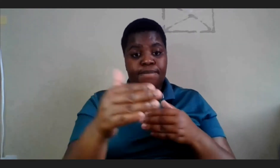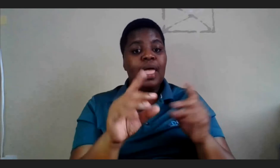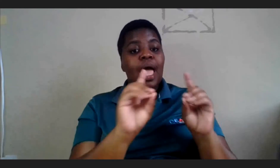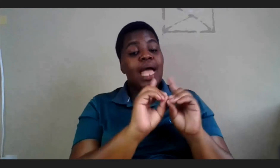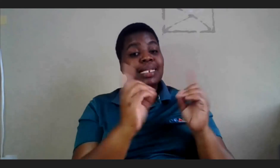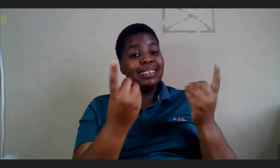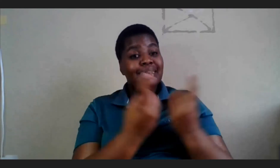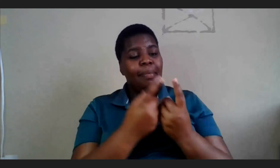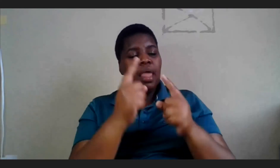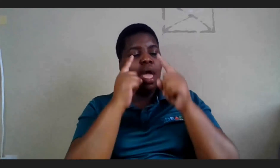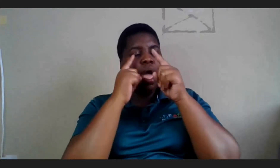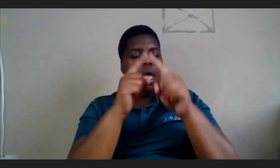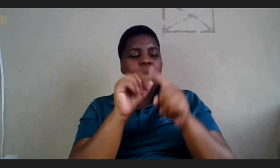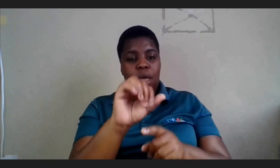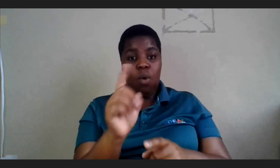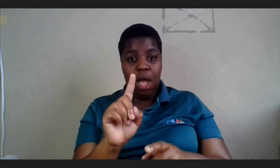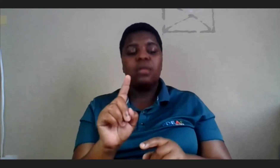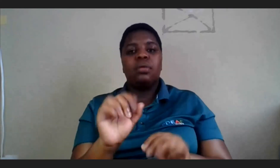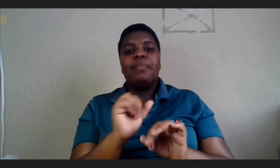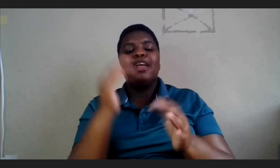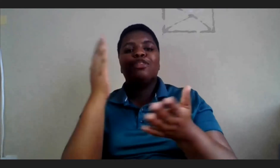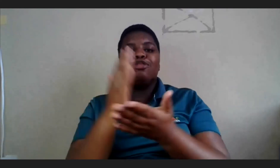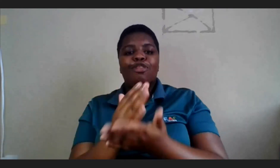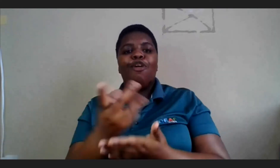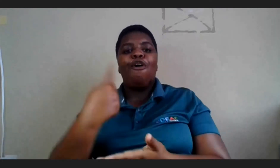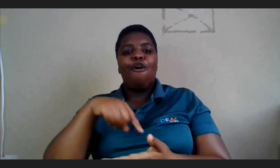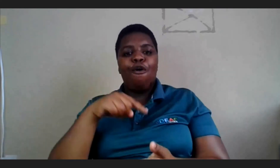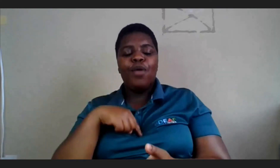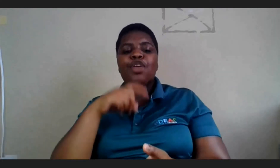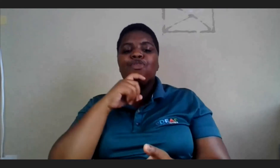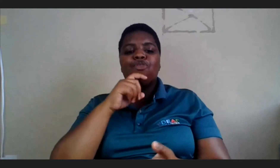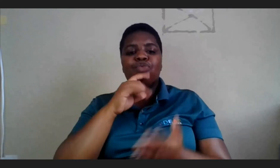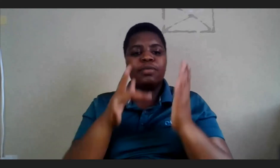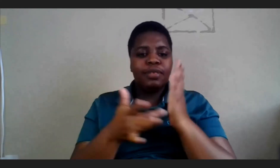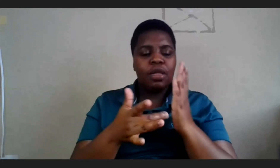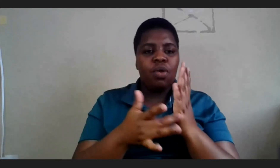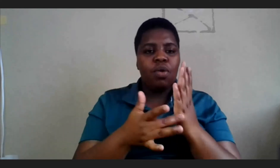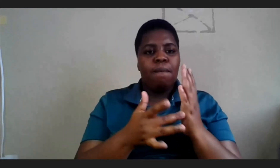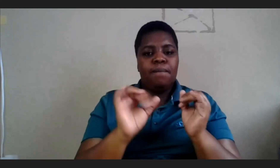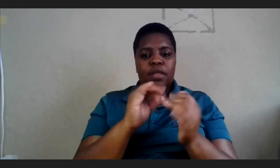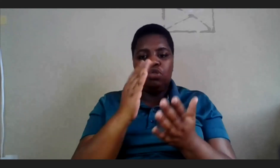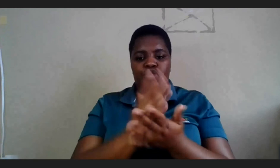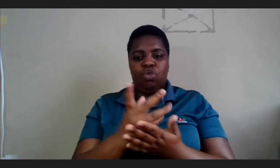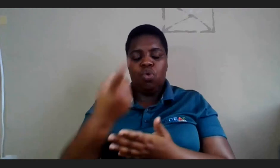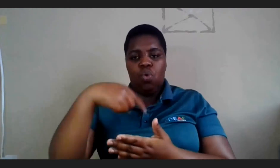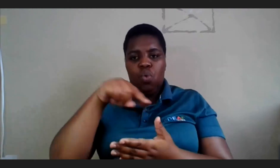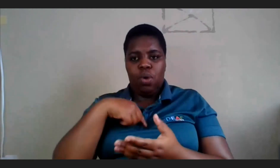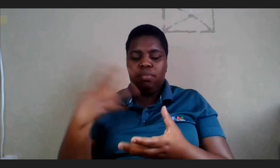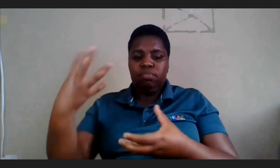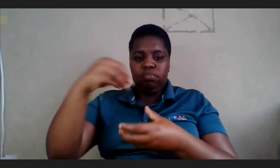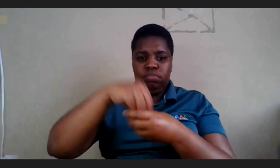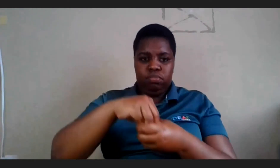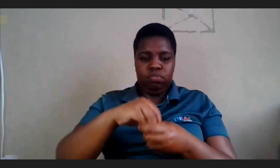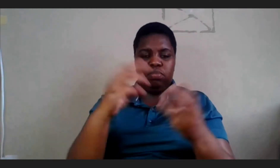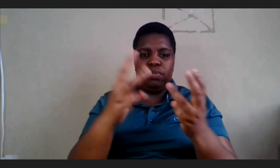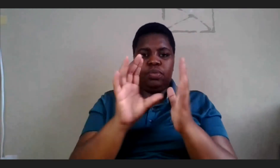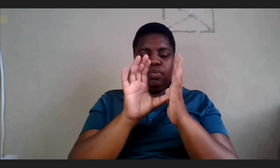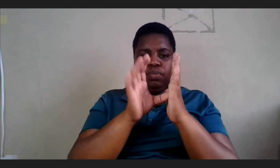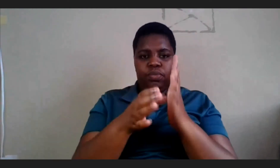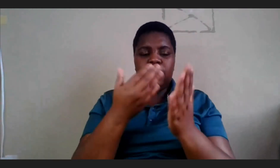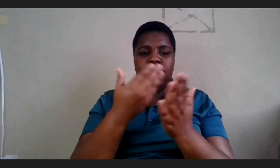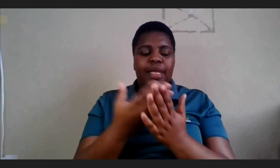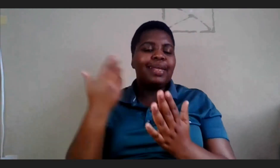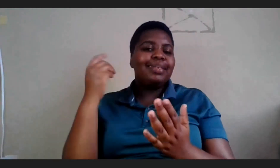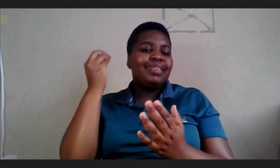aim is to ensure that we use technology to enable persons with disabilities to have access to